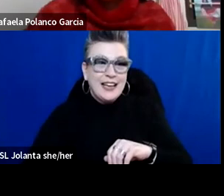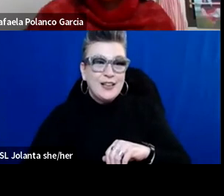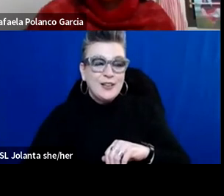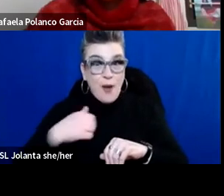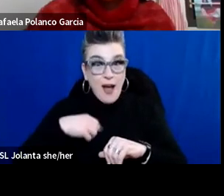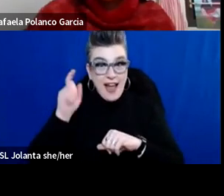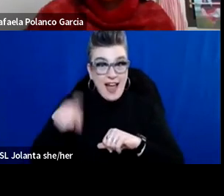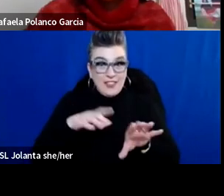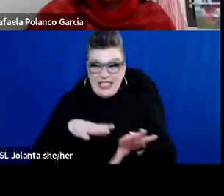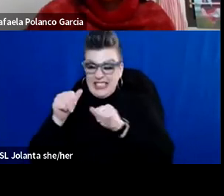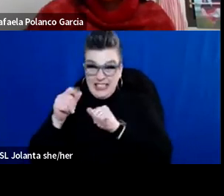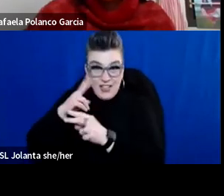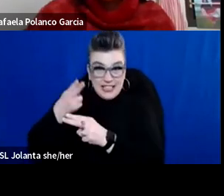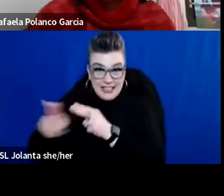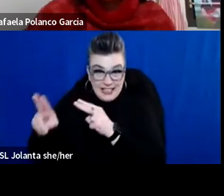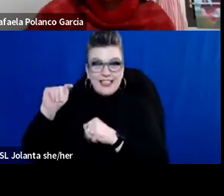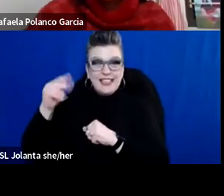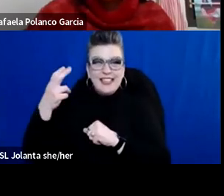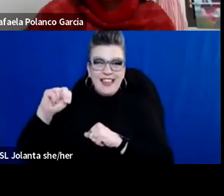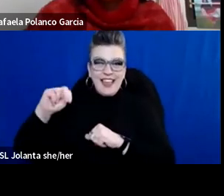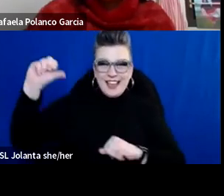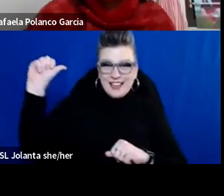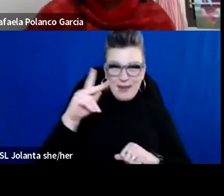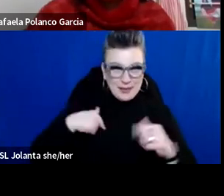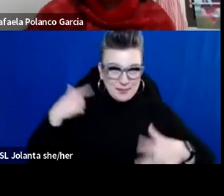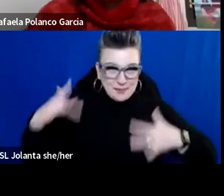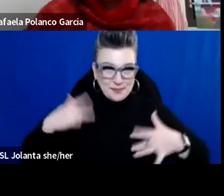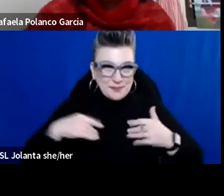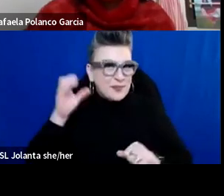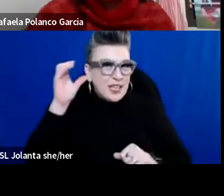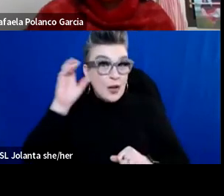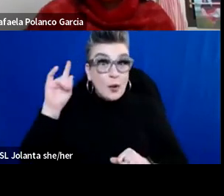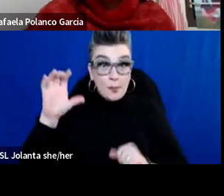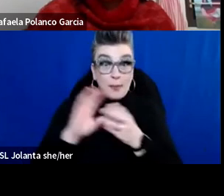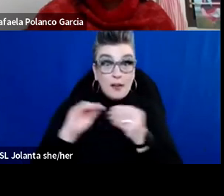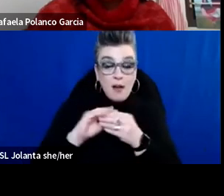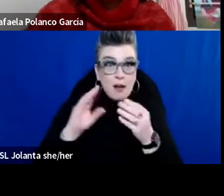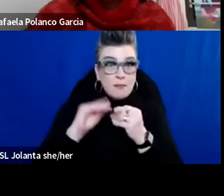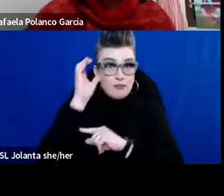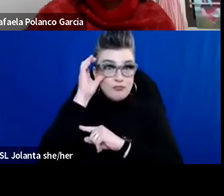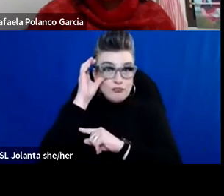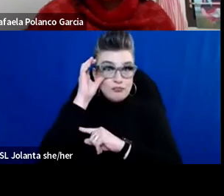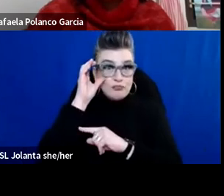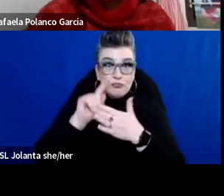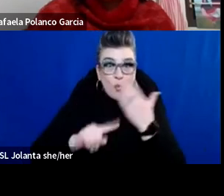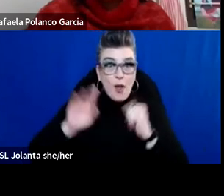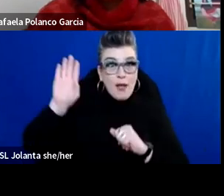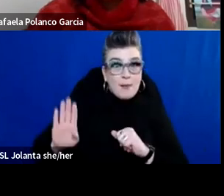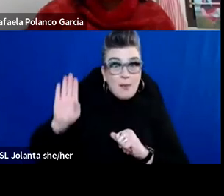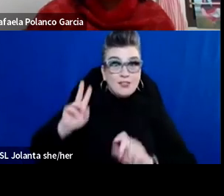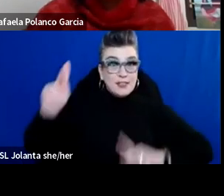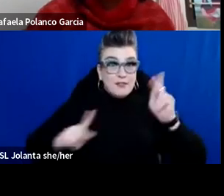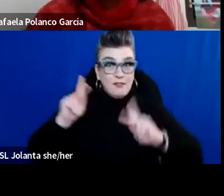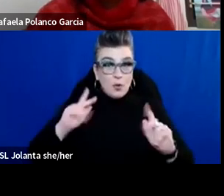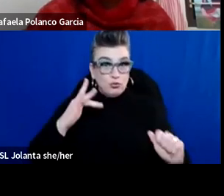bit but then i'll be back and i am excited to hear the public comment and get to hear what bostonians are thinking and feeling right